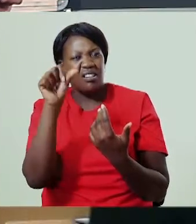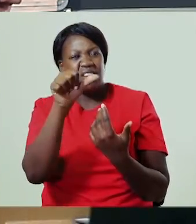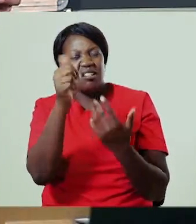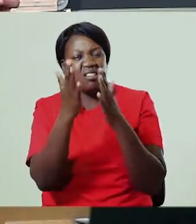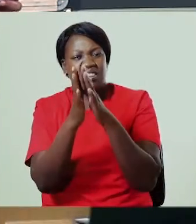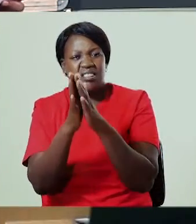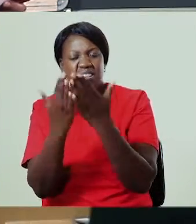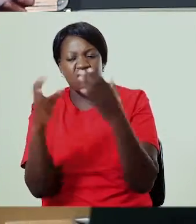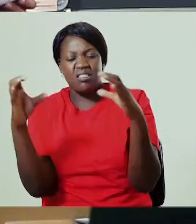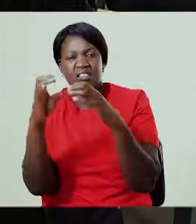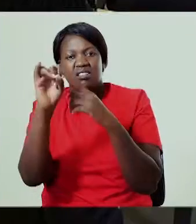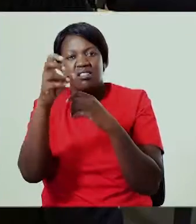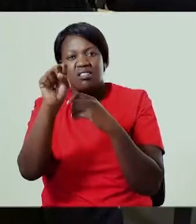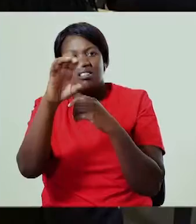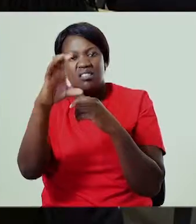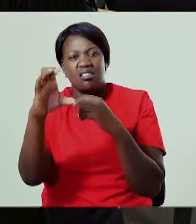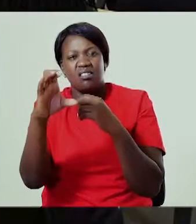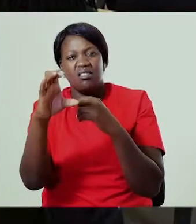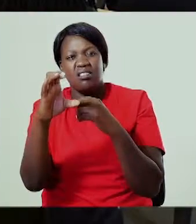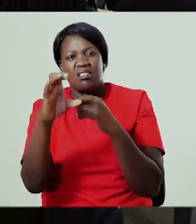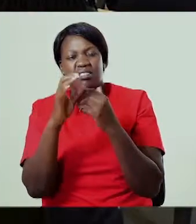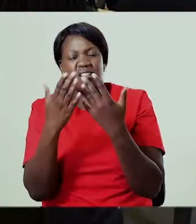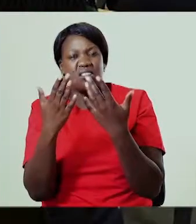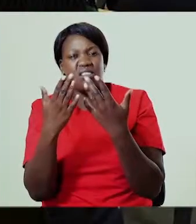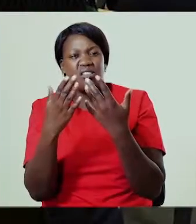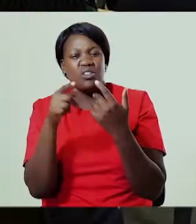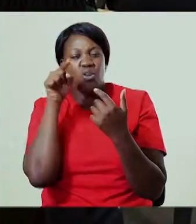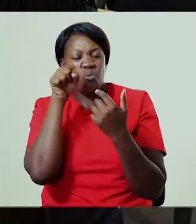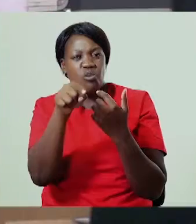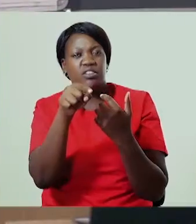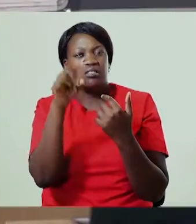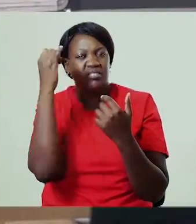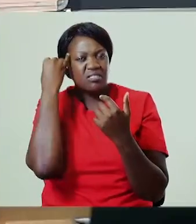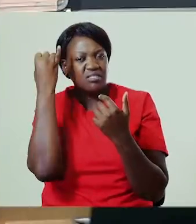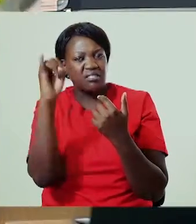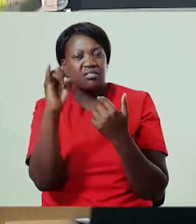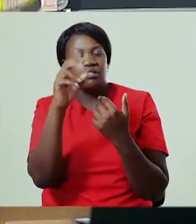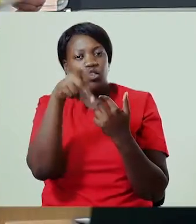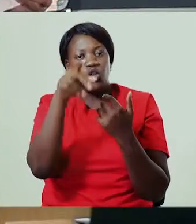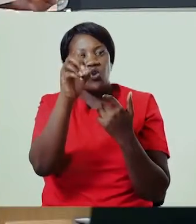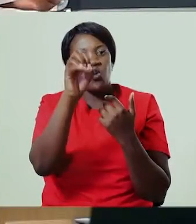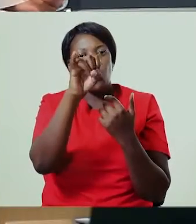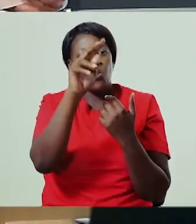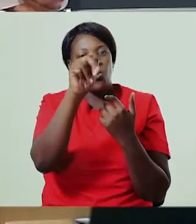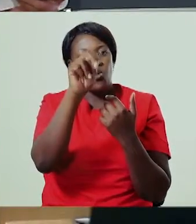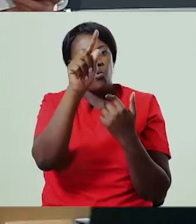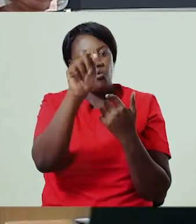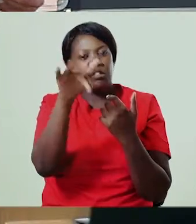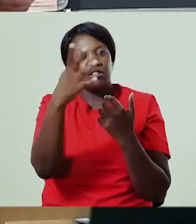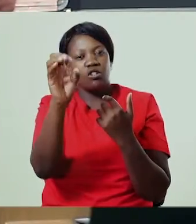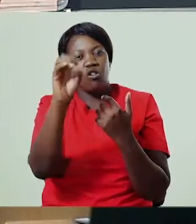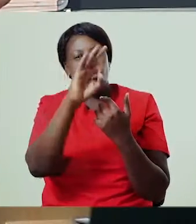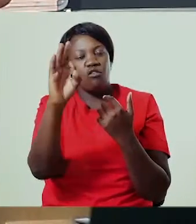Presents was written? What do you mean, miss? What's point of view? Samantha, the point of